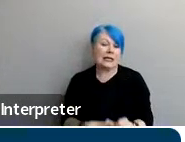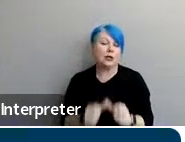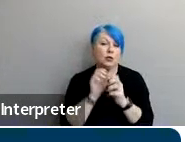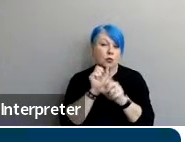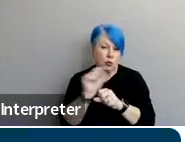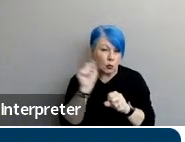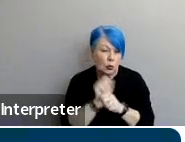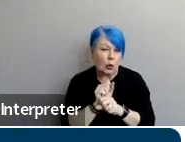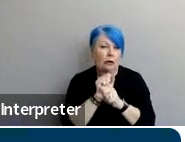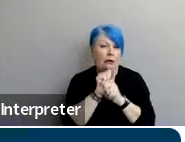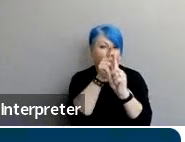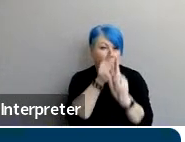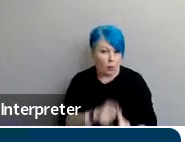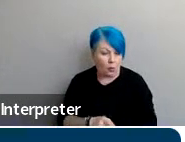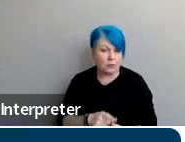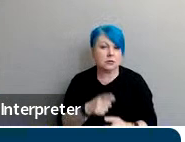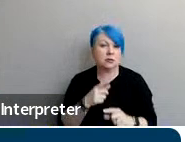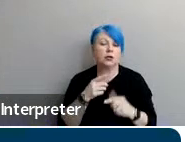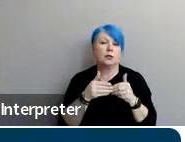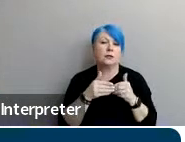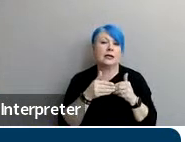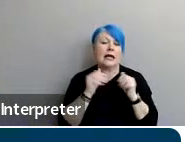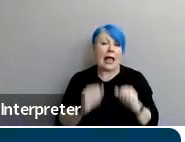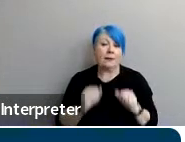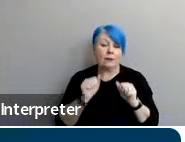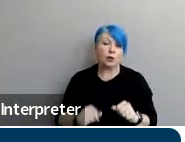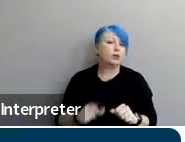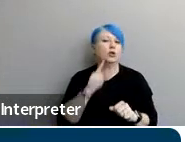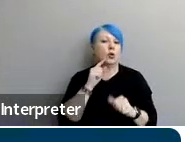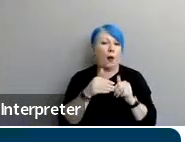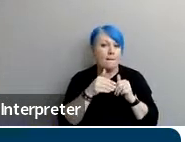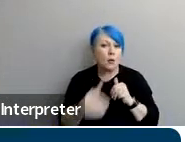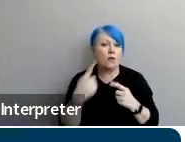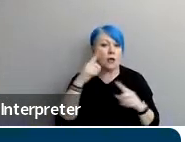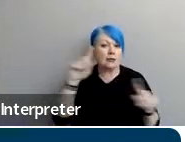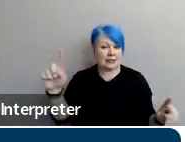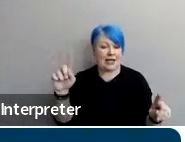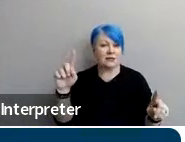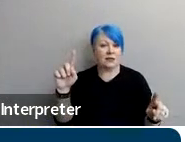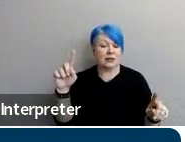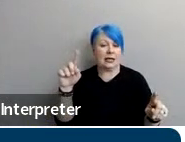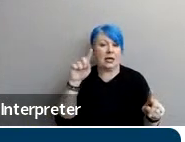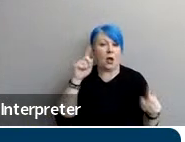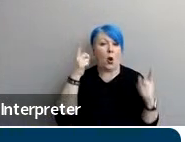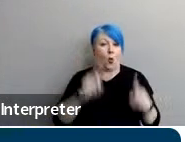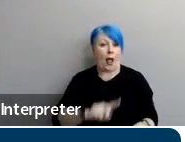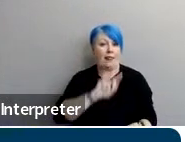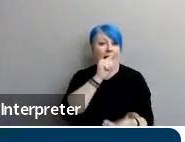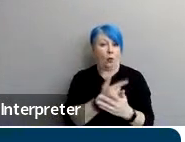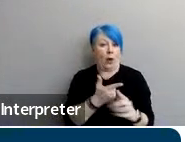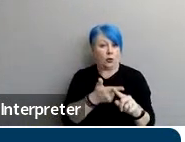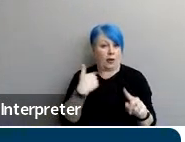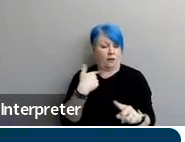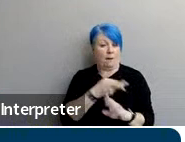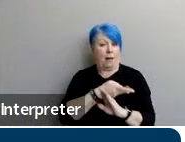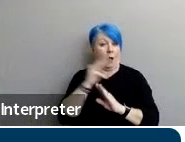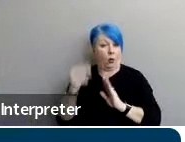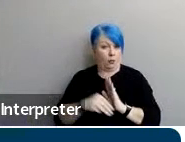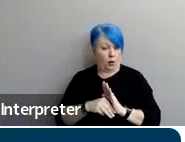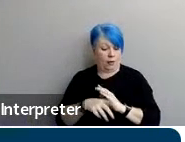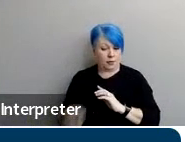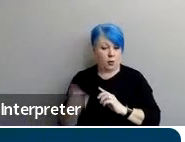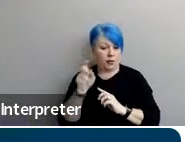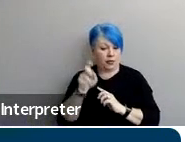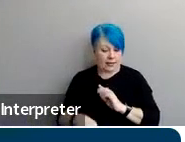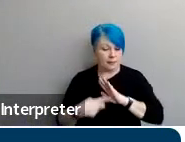post-secondary goal to move on successfully when they're finished with us. So students do need to demonstrate that need for